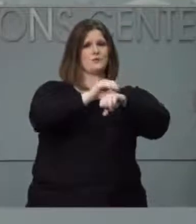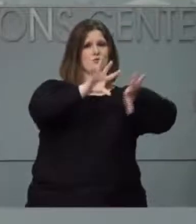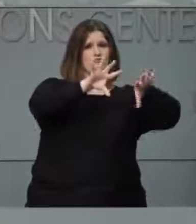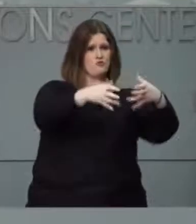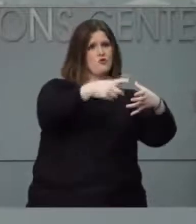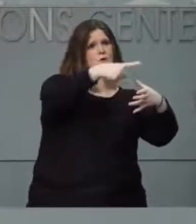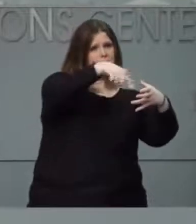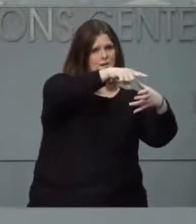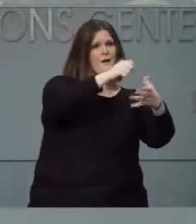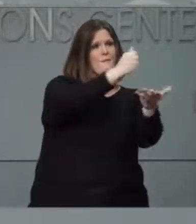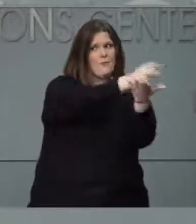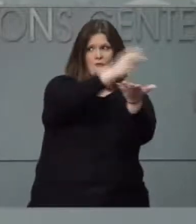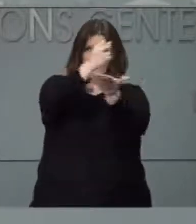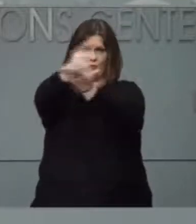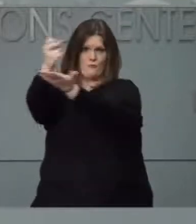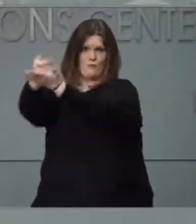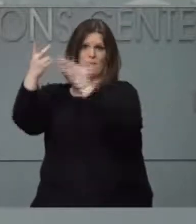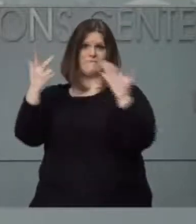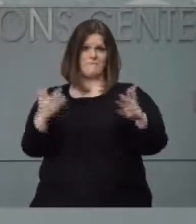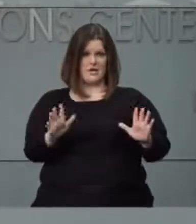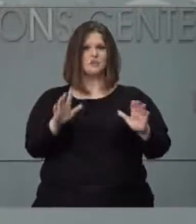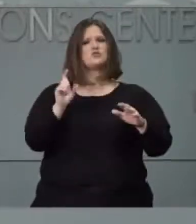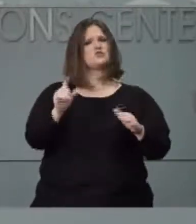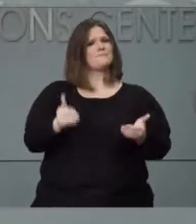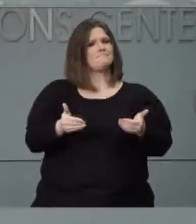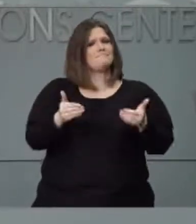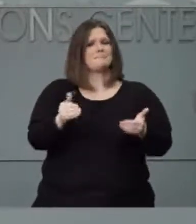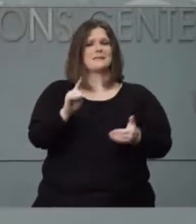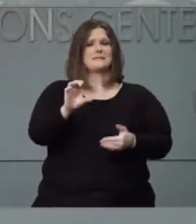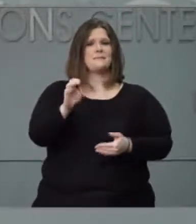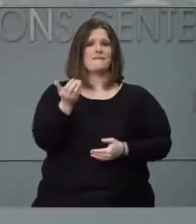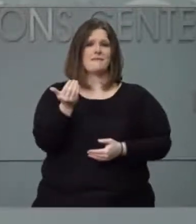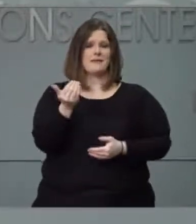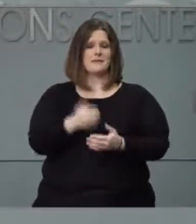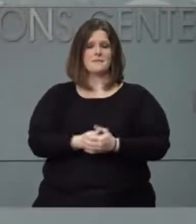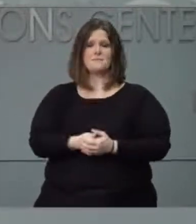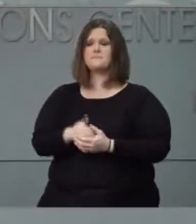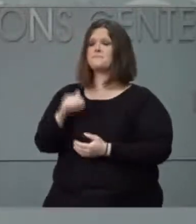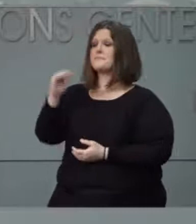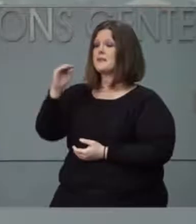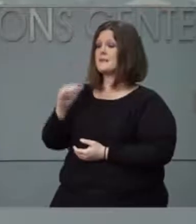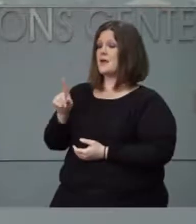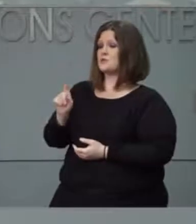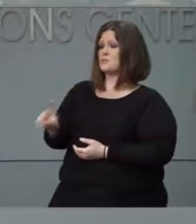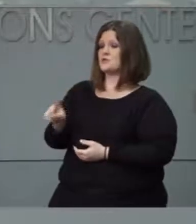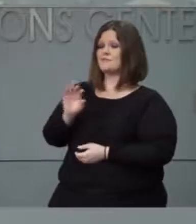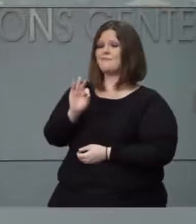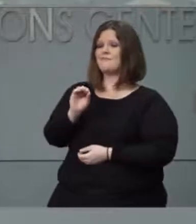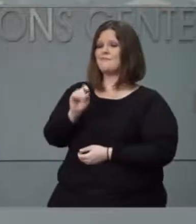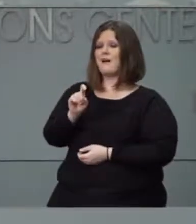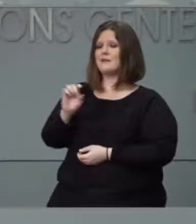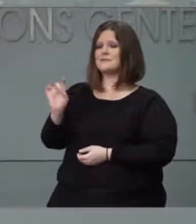Thanks, Brian. Our next question is from Tess Bargeber with Fox 8 News.